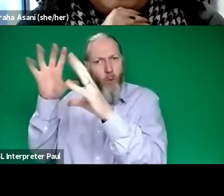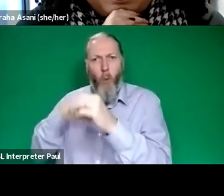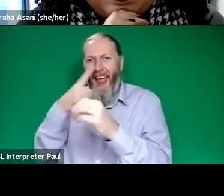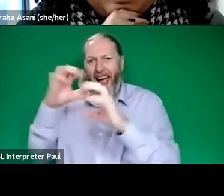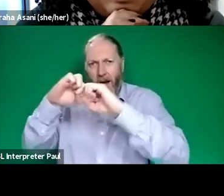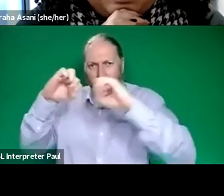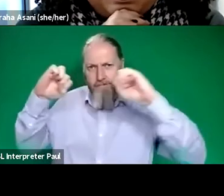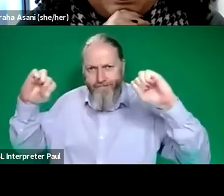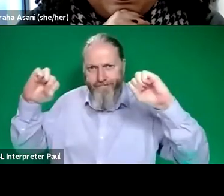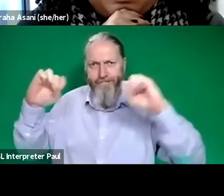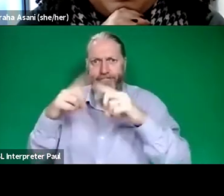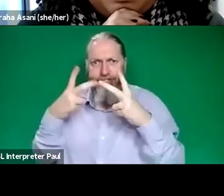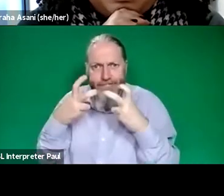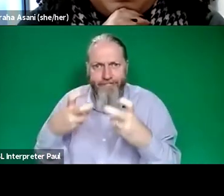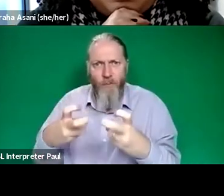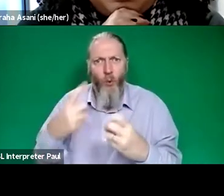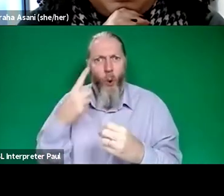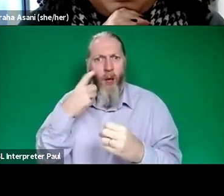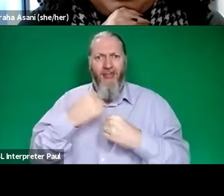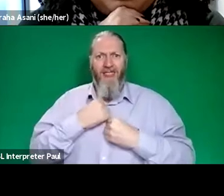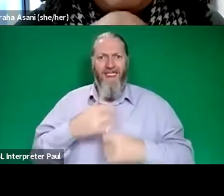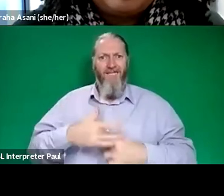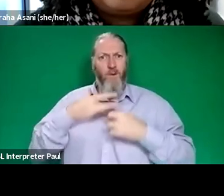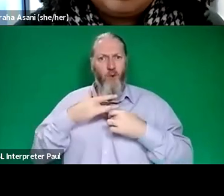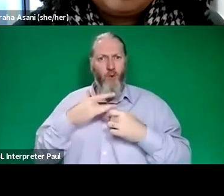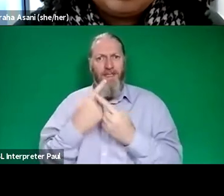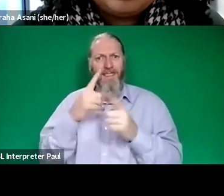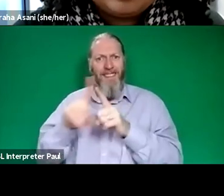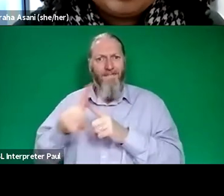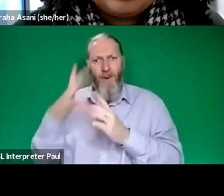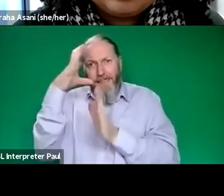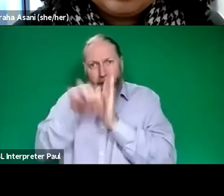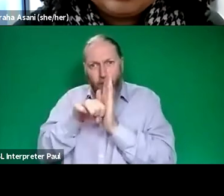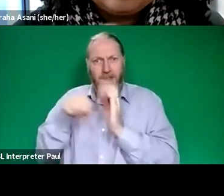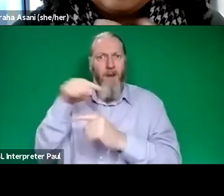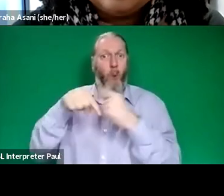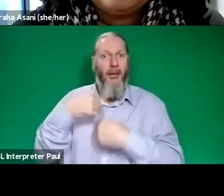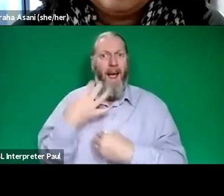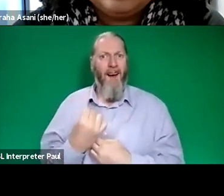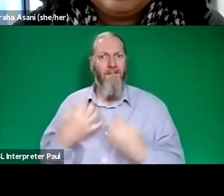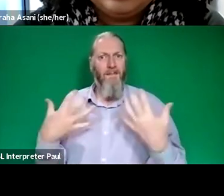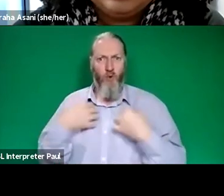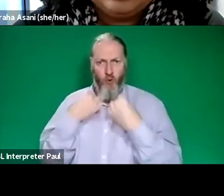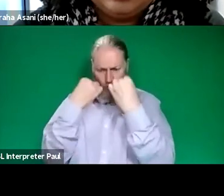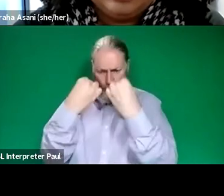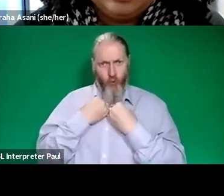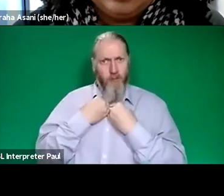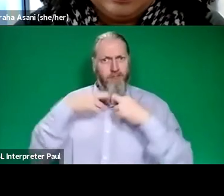of experiences that we all have. And I'm just so grateful to be here and looking forward to the conversation with so many wonderful people who I